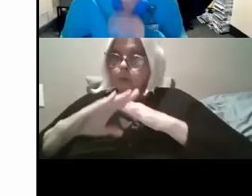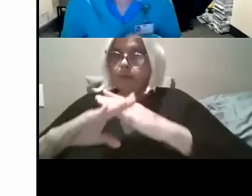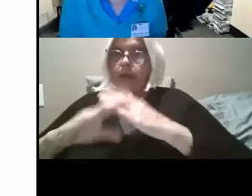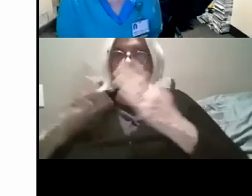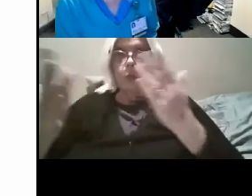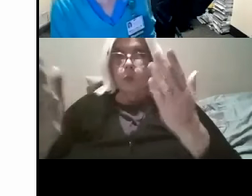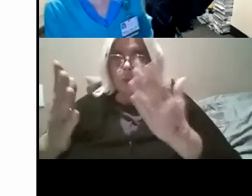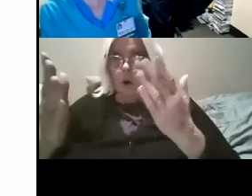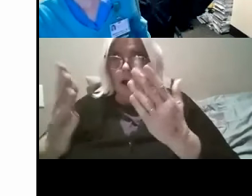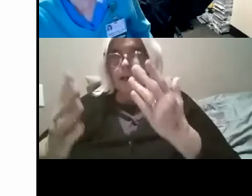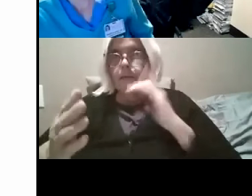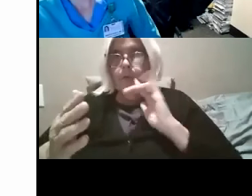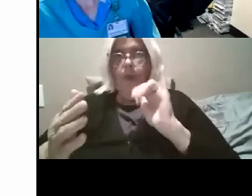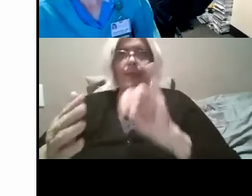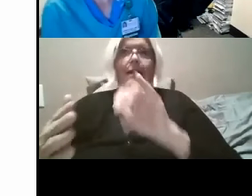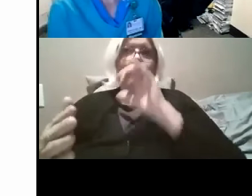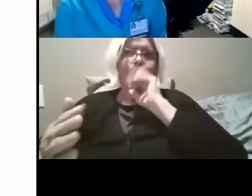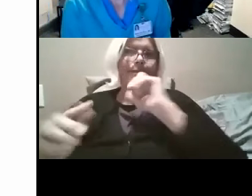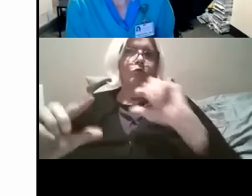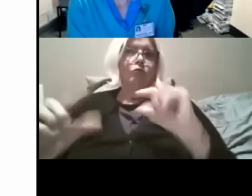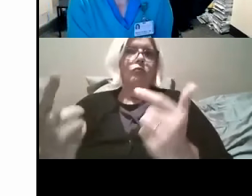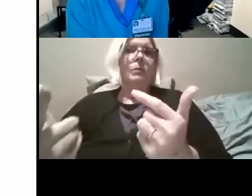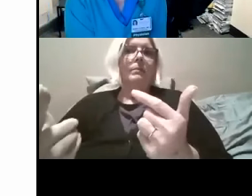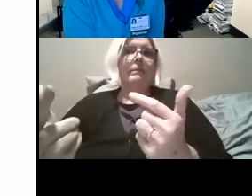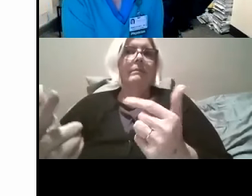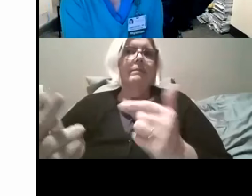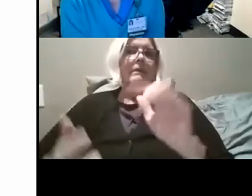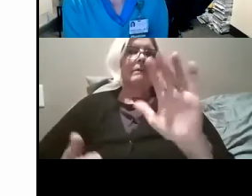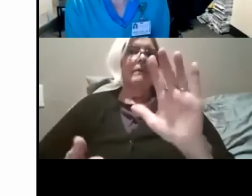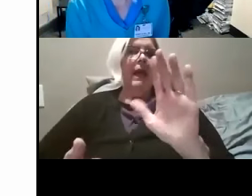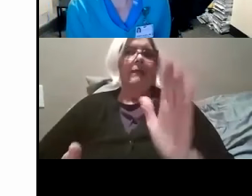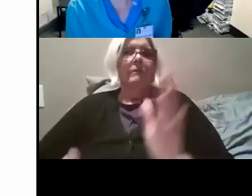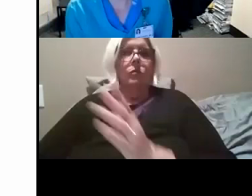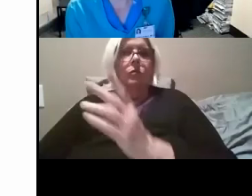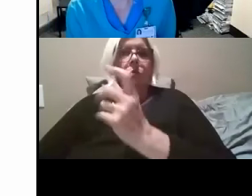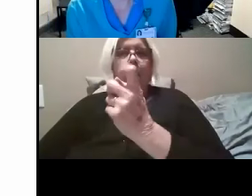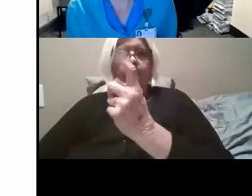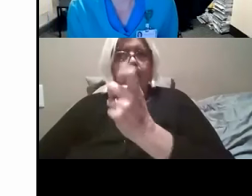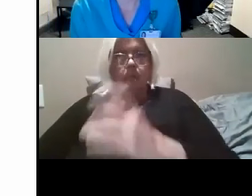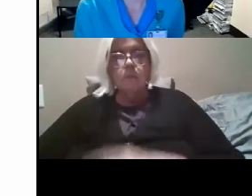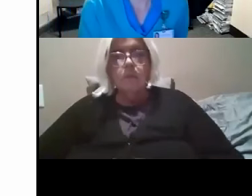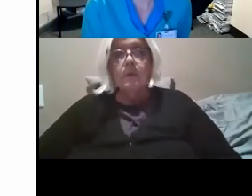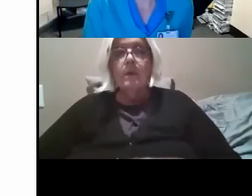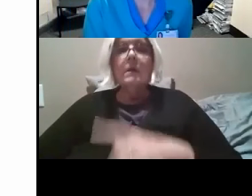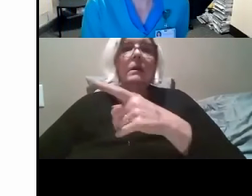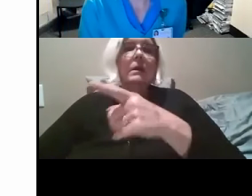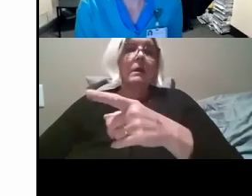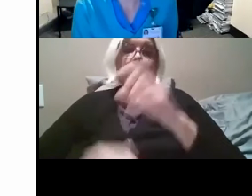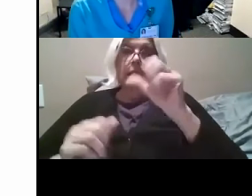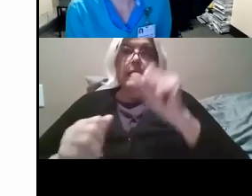that we are really likely to prevent a significant amount of hospitalizations,